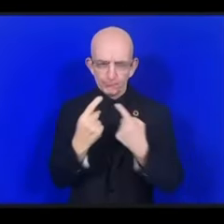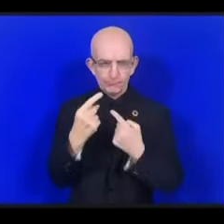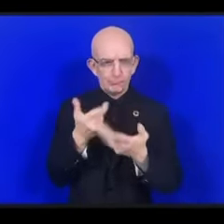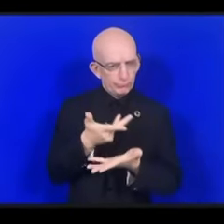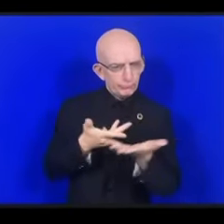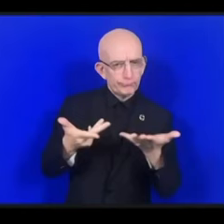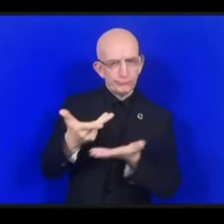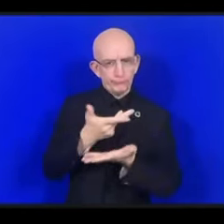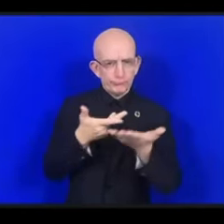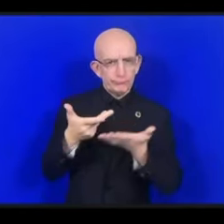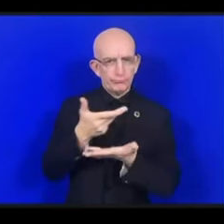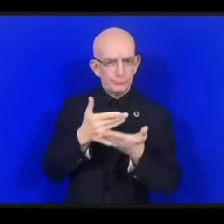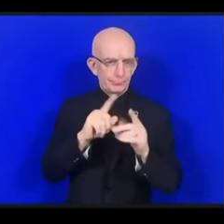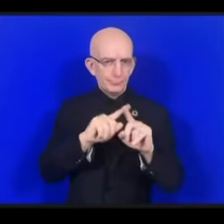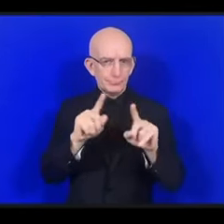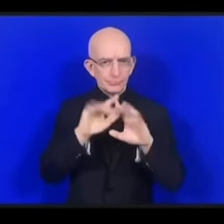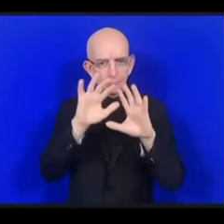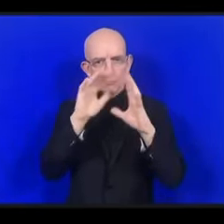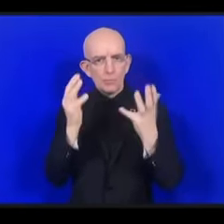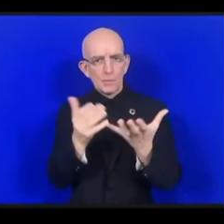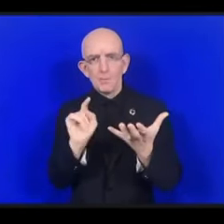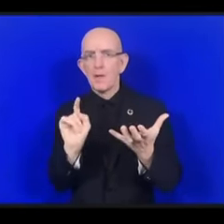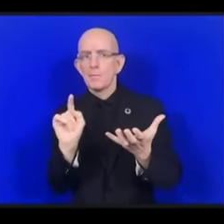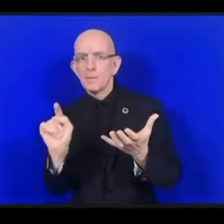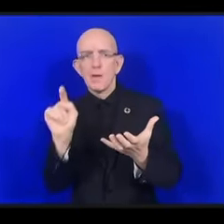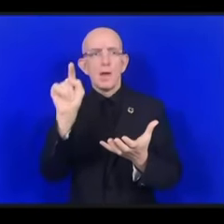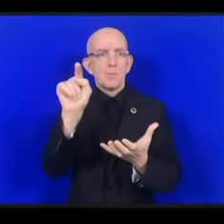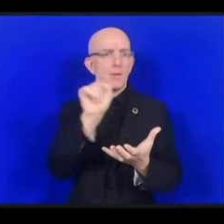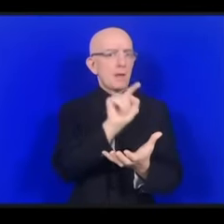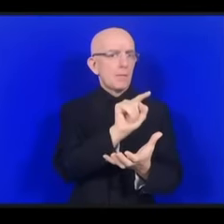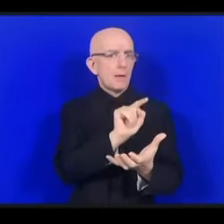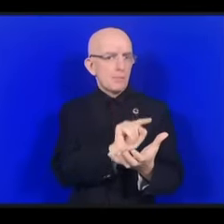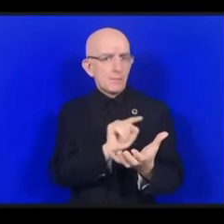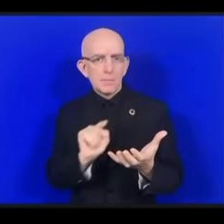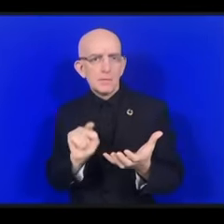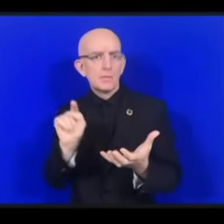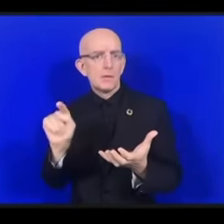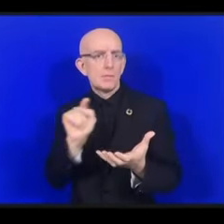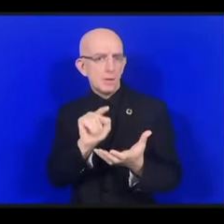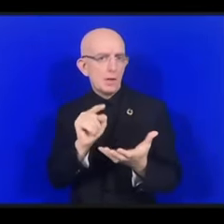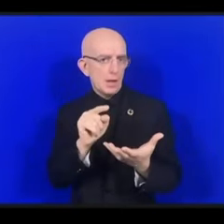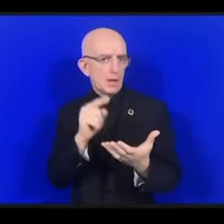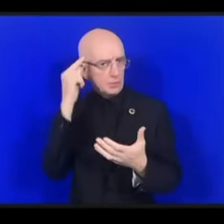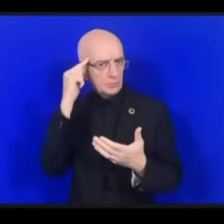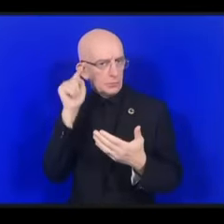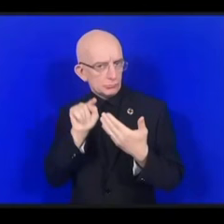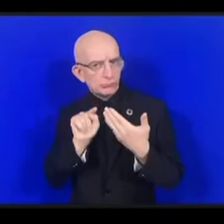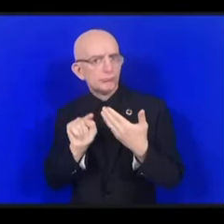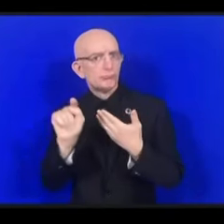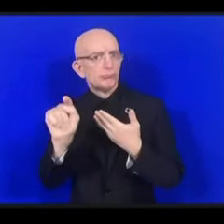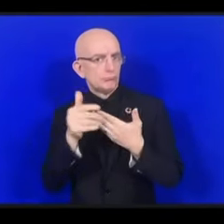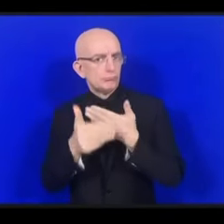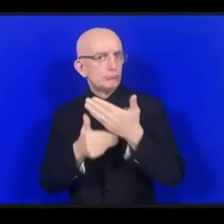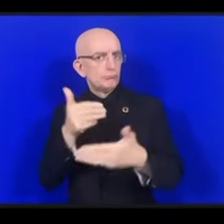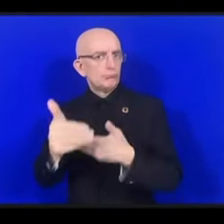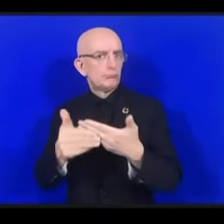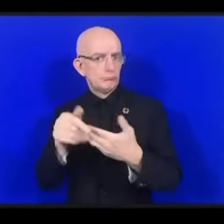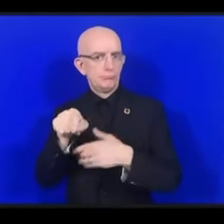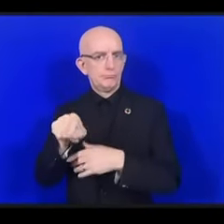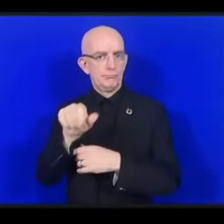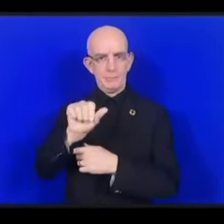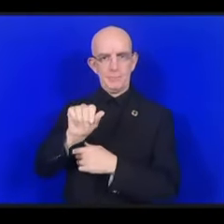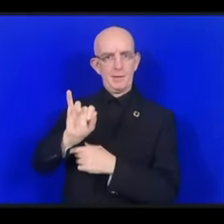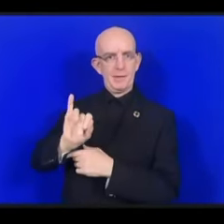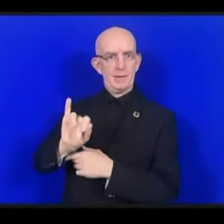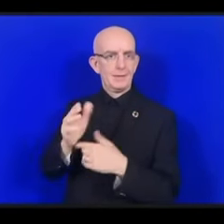of artificial intelligence. During his opening address, His Excellency, the Prime Minister Kishida of